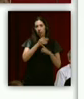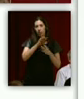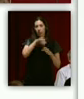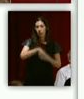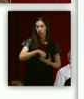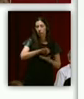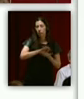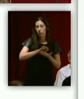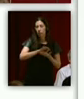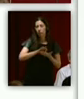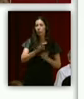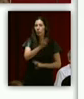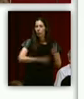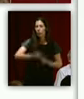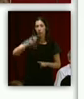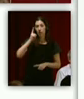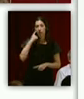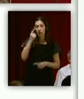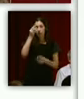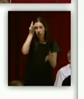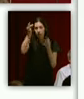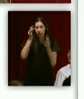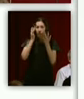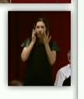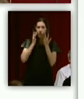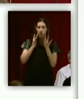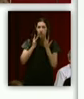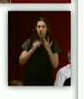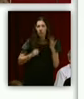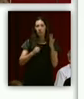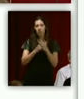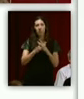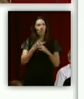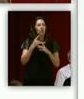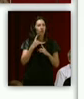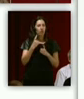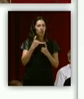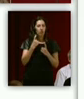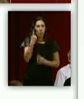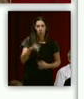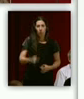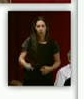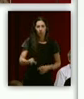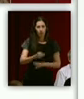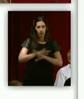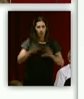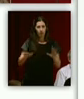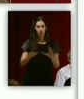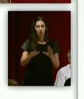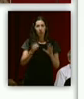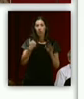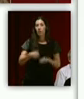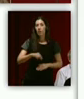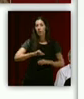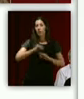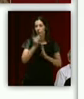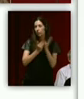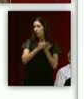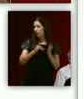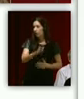After a time lapse, the system referred back to the server and tried to resynchronize. So now we have all the